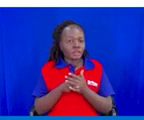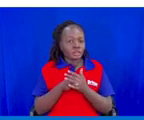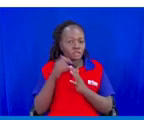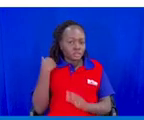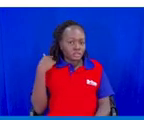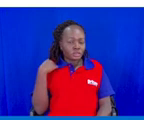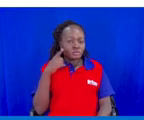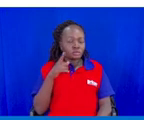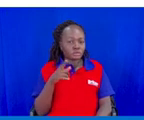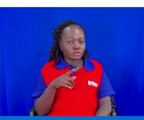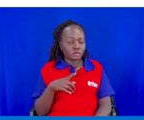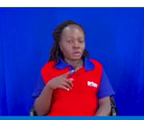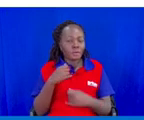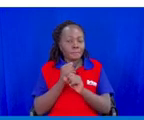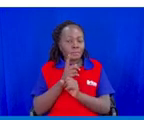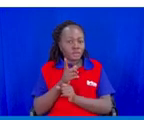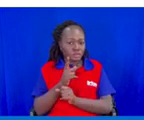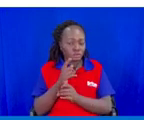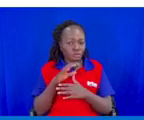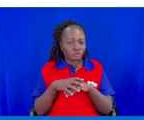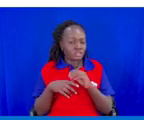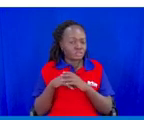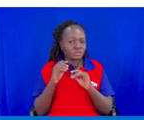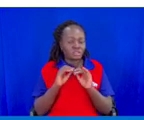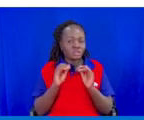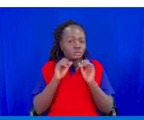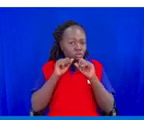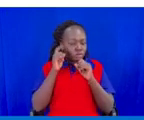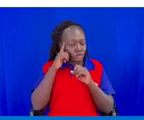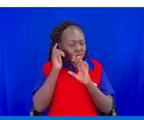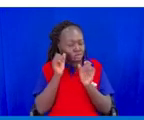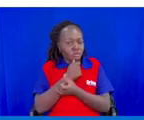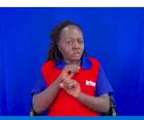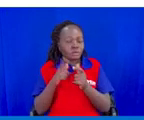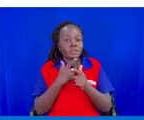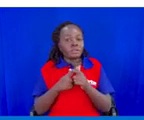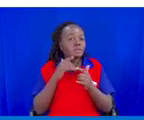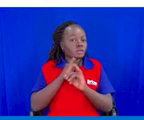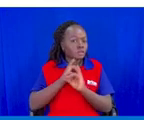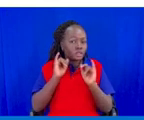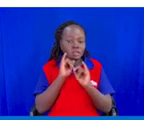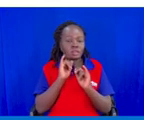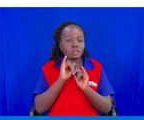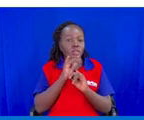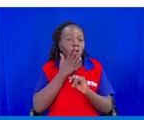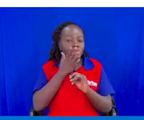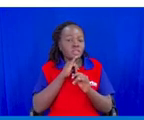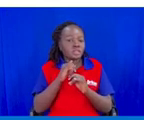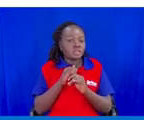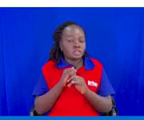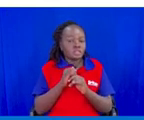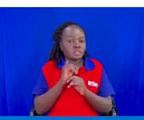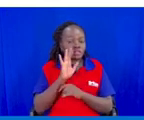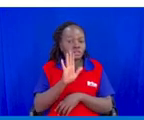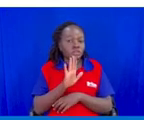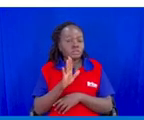you, makes you uncomfortable, you can be able to sleep at night, then clearly, your answer is that your risk appetite is low,